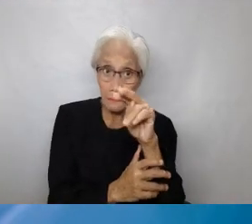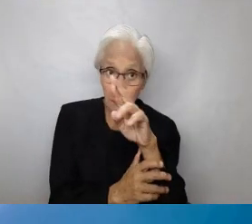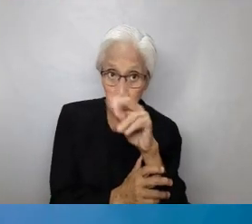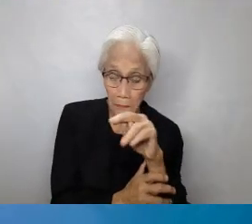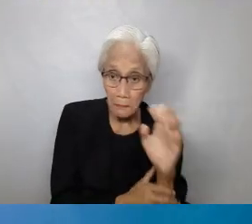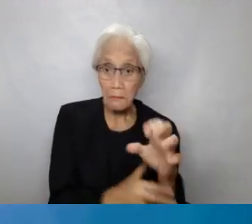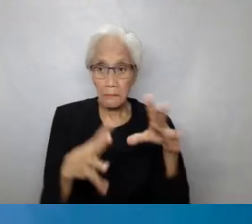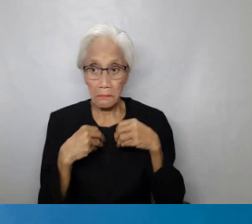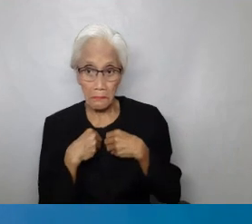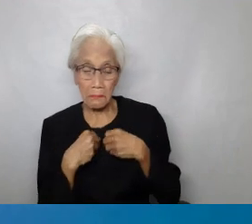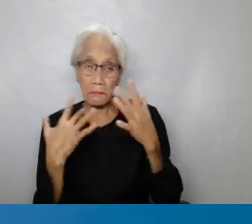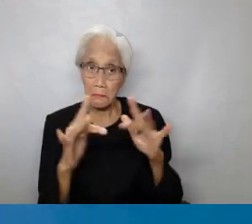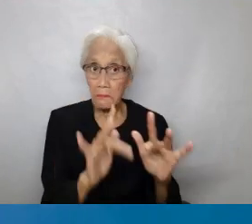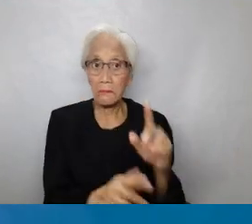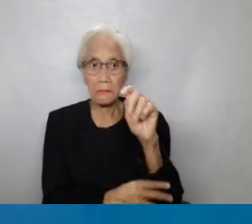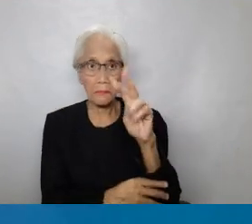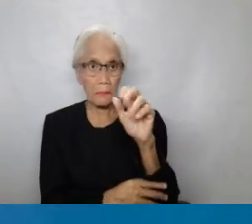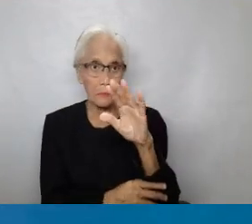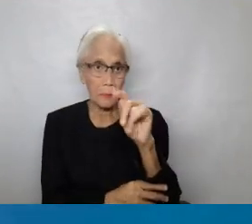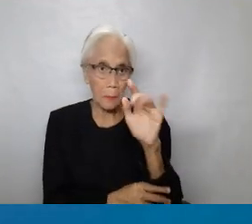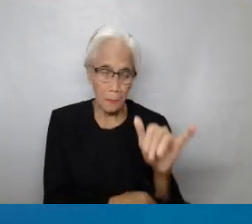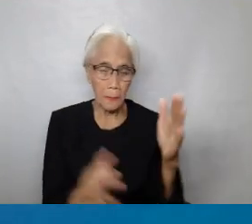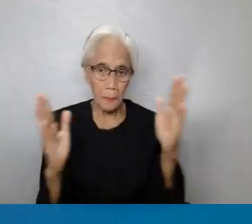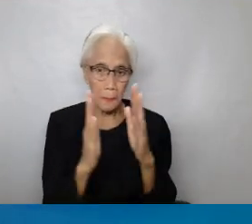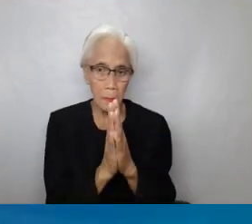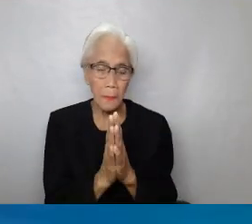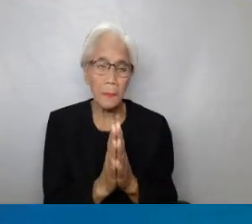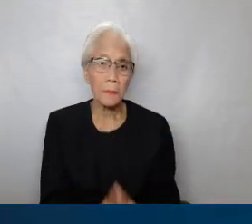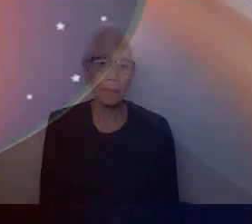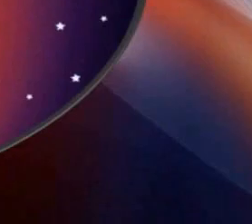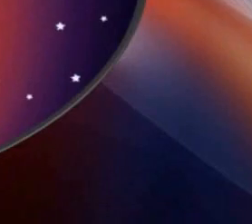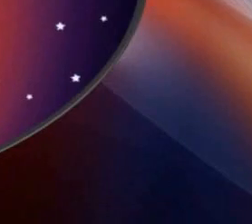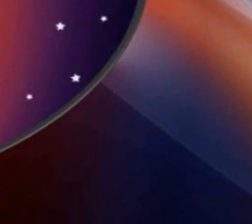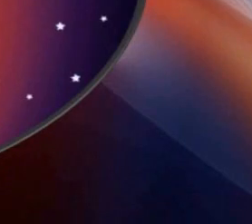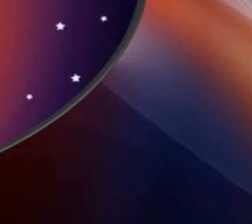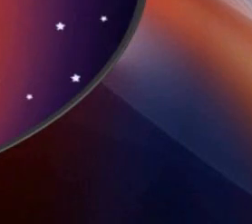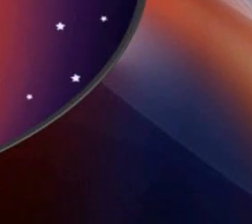acceptance, compassion, and tenacity. Amen.